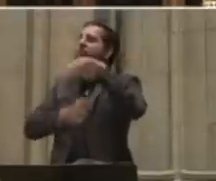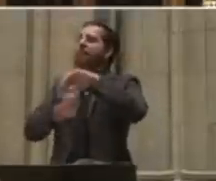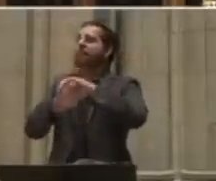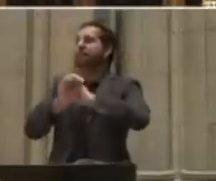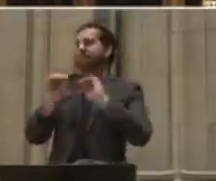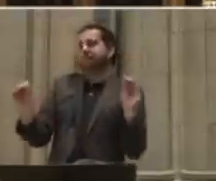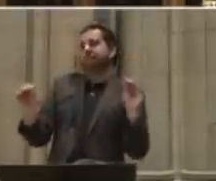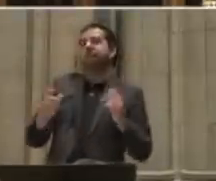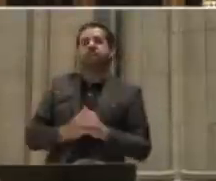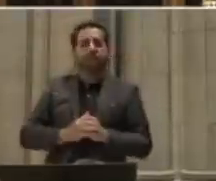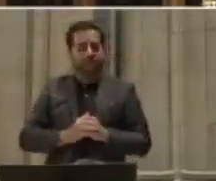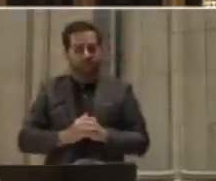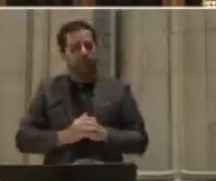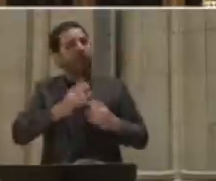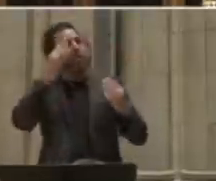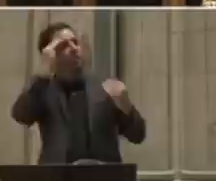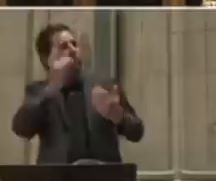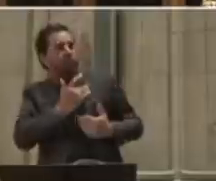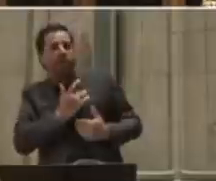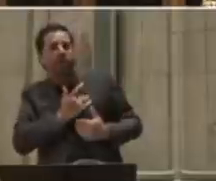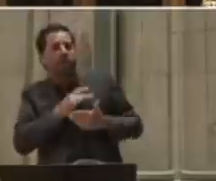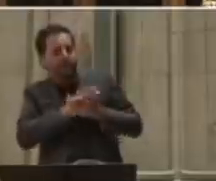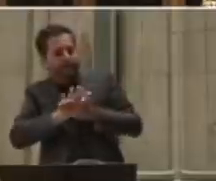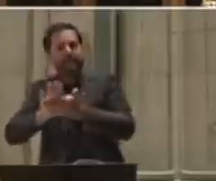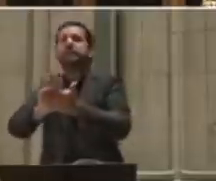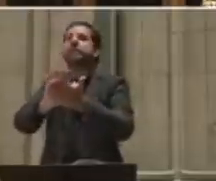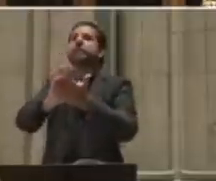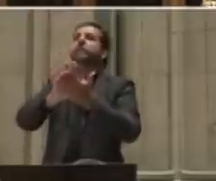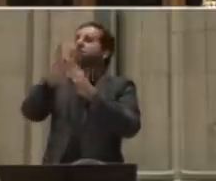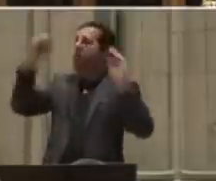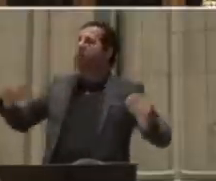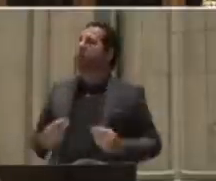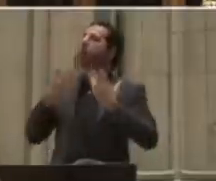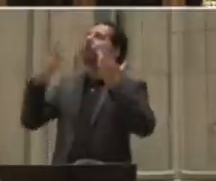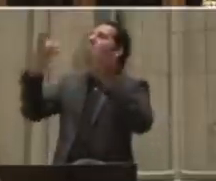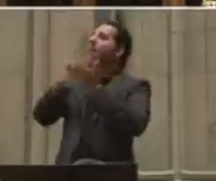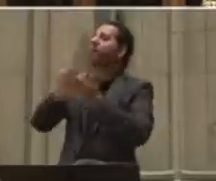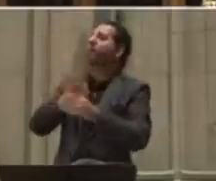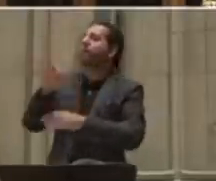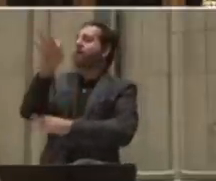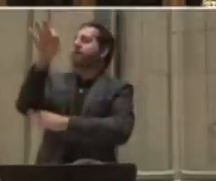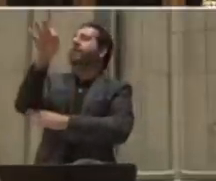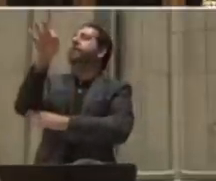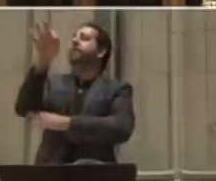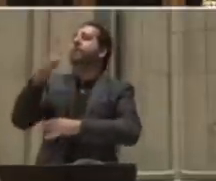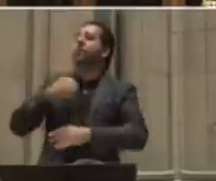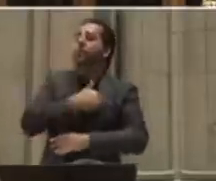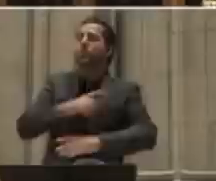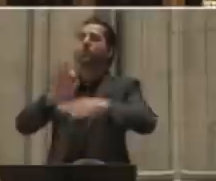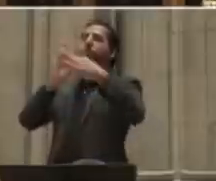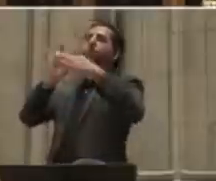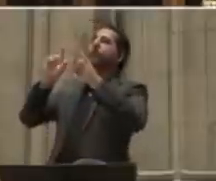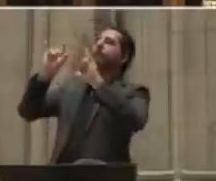hid. Cleanse the thoughts of our hearts by the inspiration of your Holy Spirit, that we may